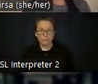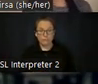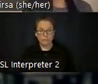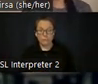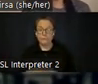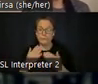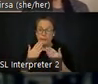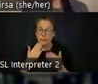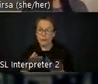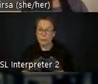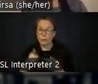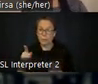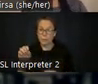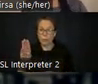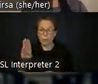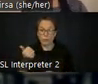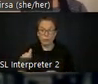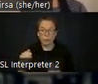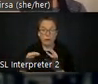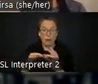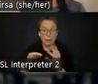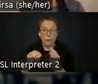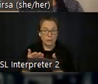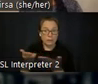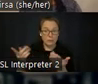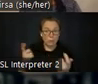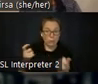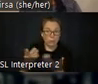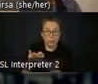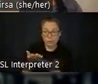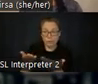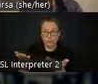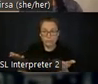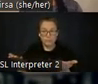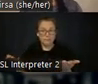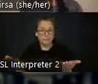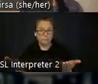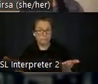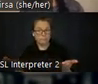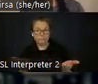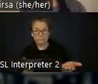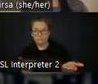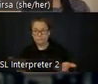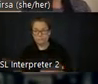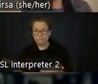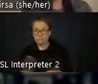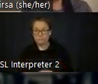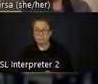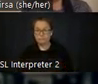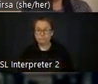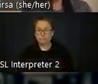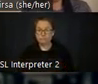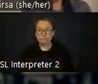Thank you, Co-Chair Obi. Any comments, questions, suggestions, feedback on six?